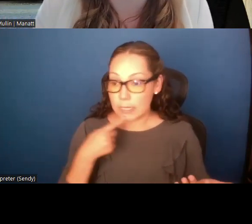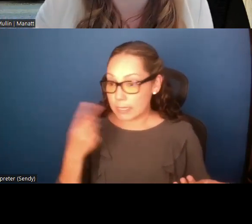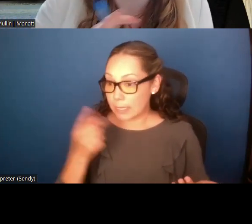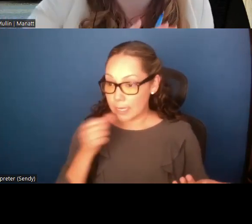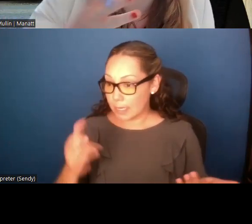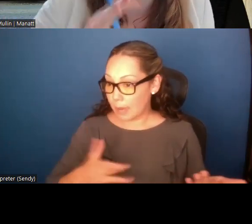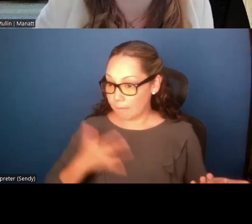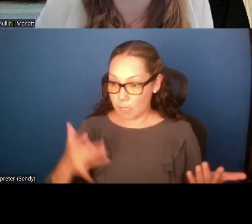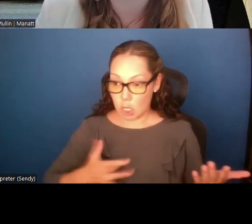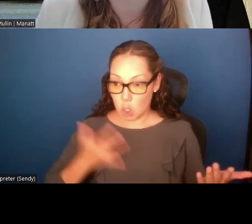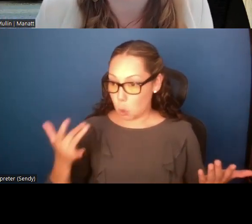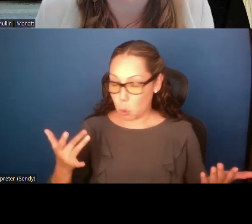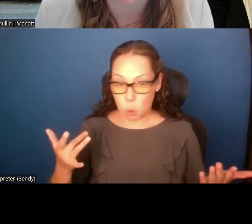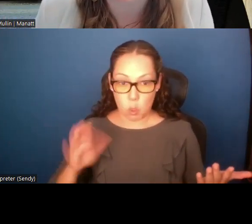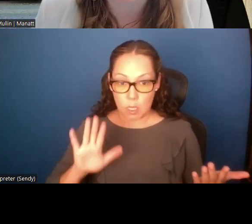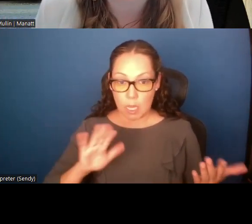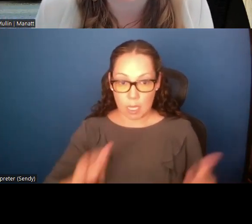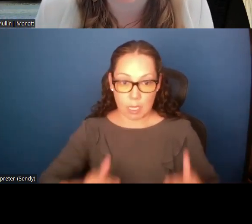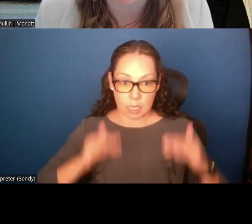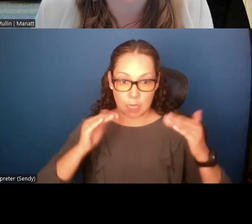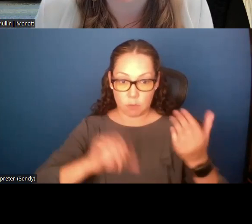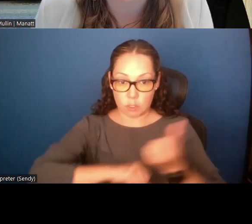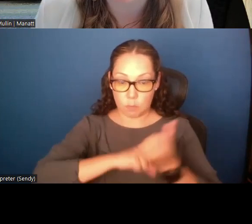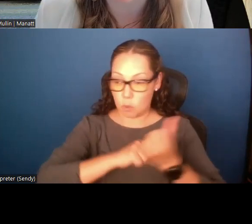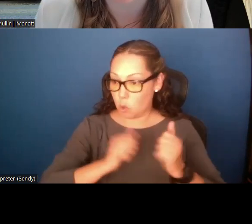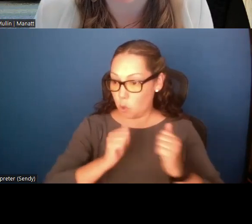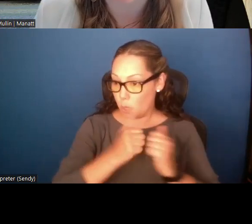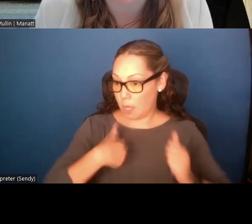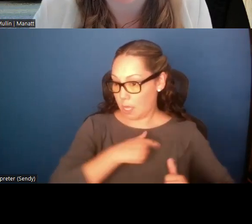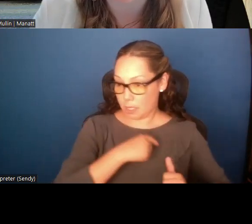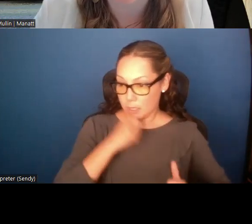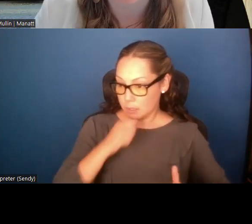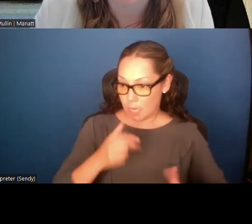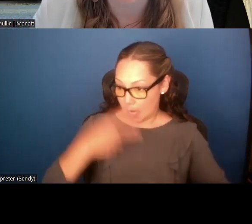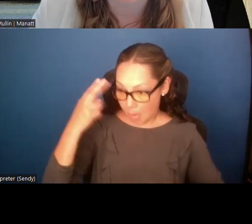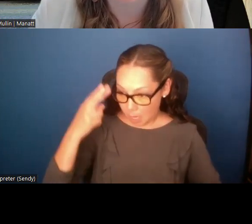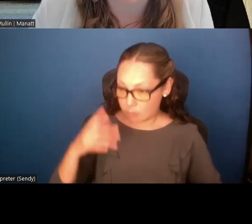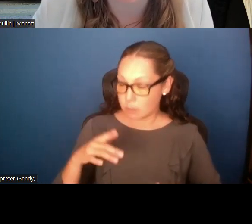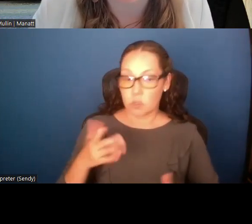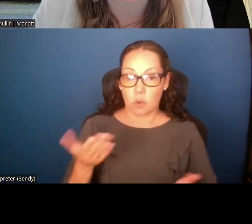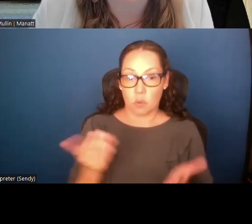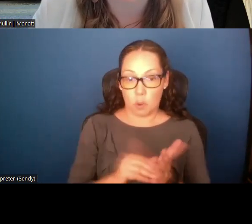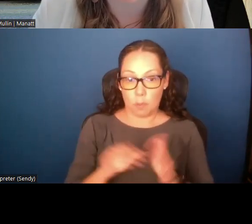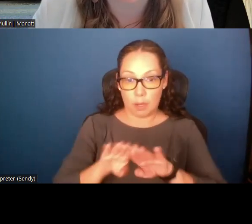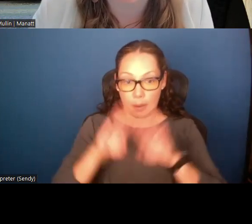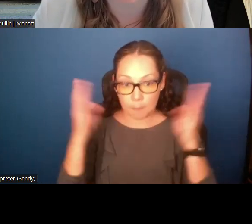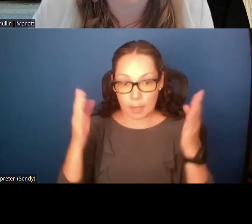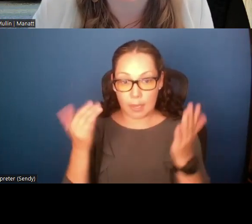feel like that their level of support for this is not currently very high. So we'll open up that survey again